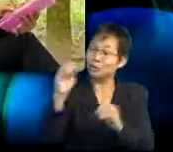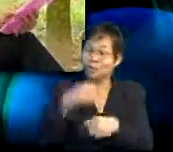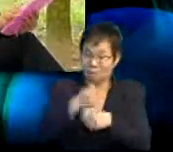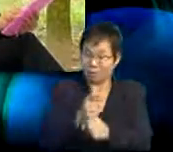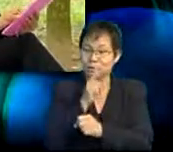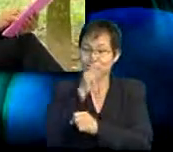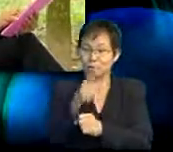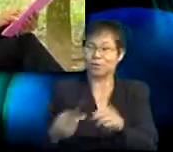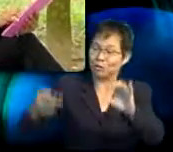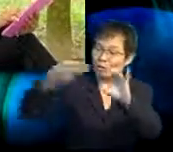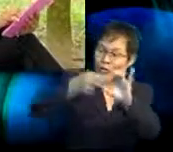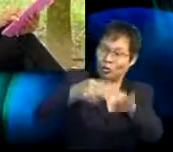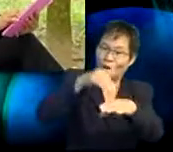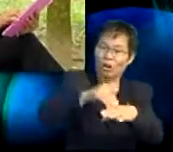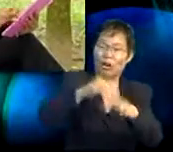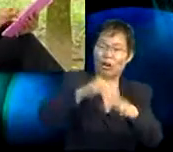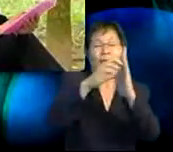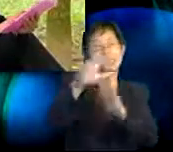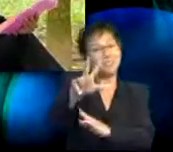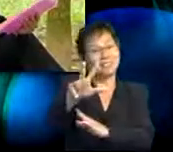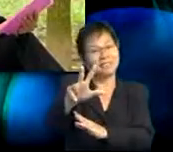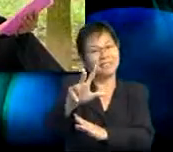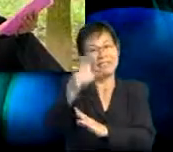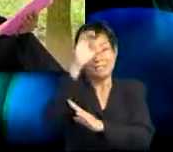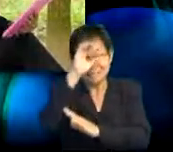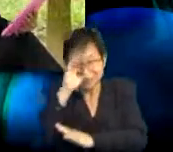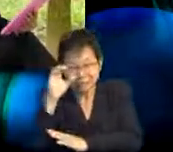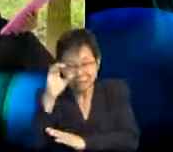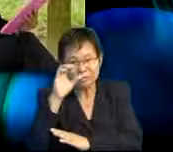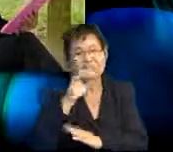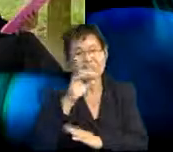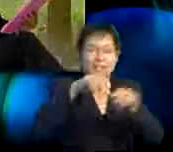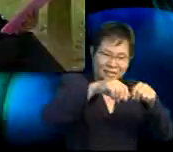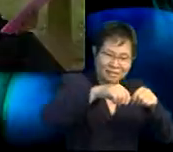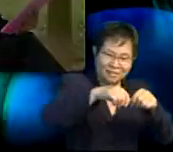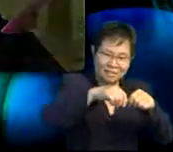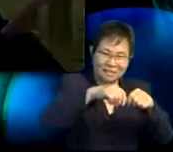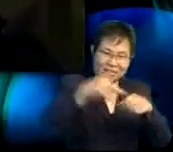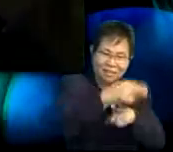sure you join us on episode 3 of Snips and Snaps. Bye!